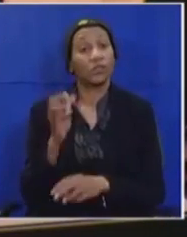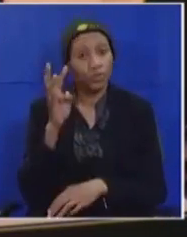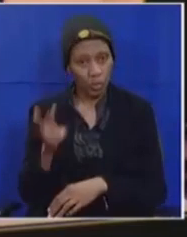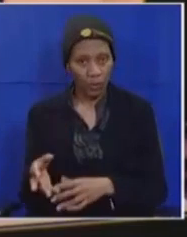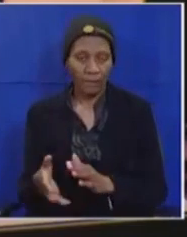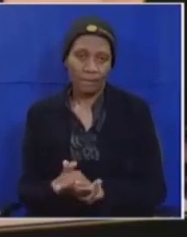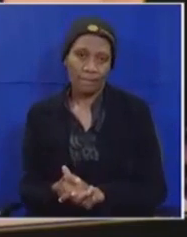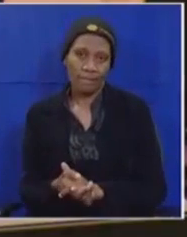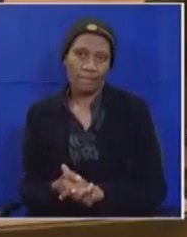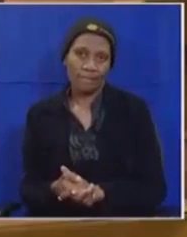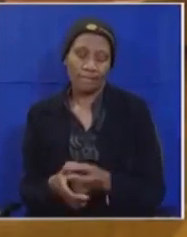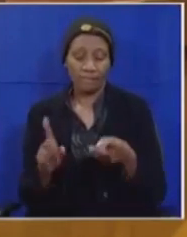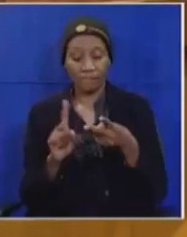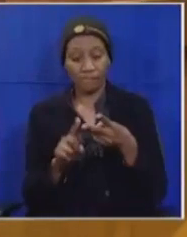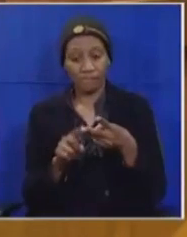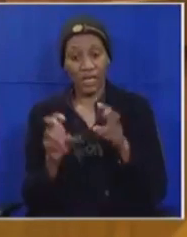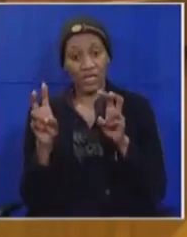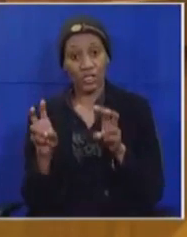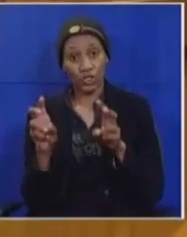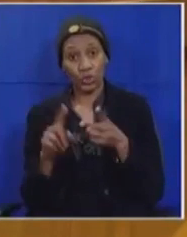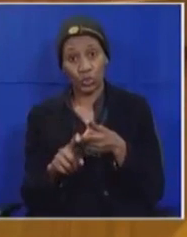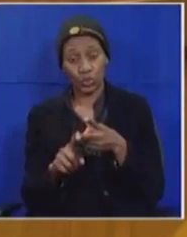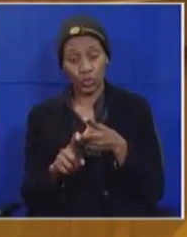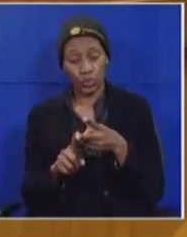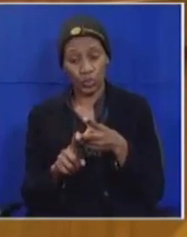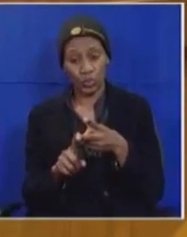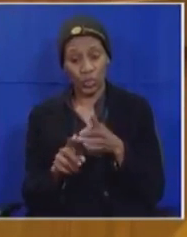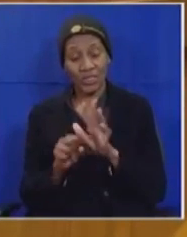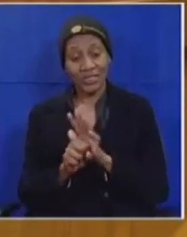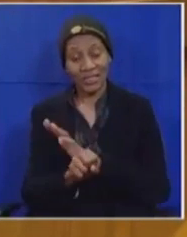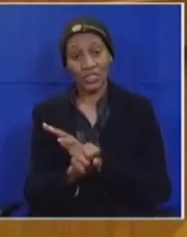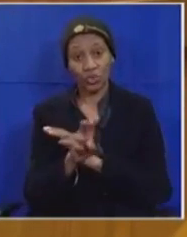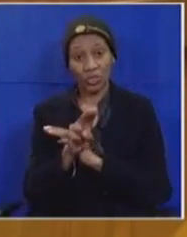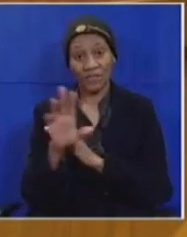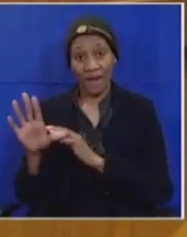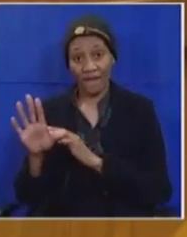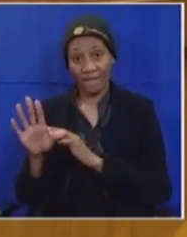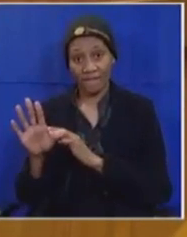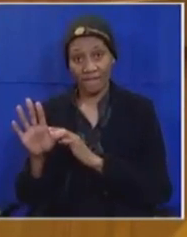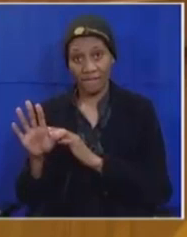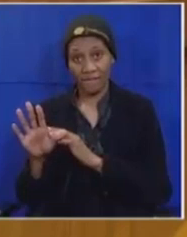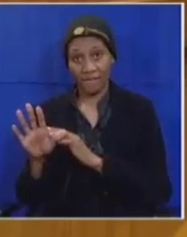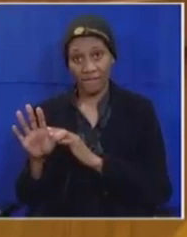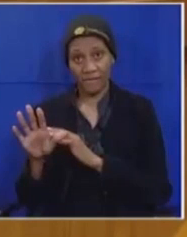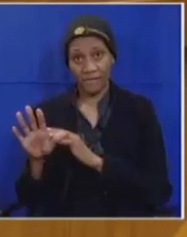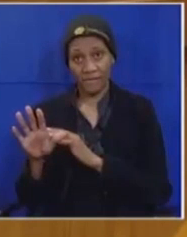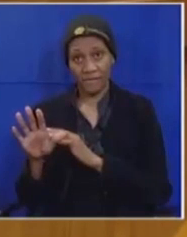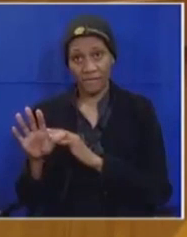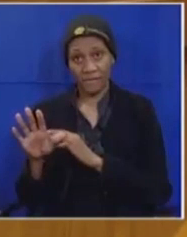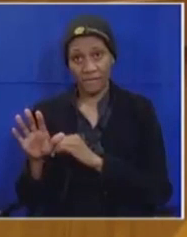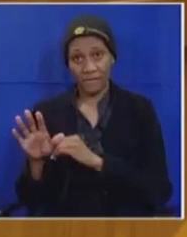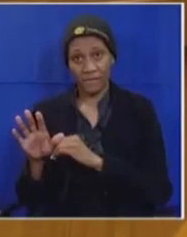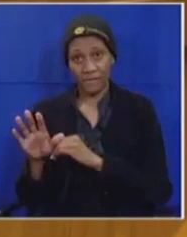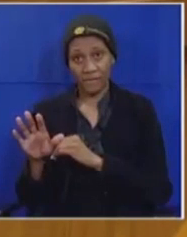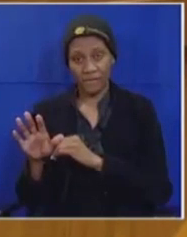managed. The second issue is Section 25 makes it